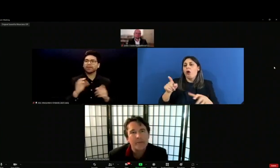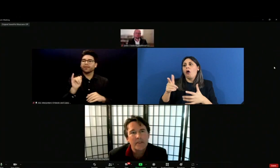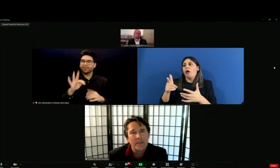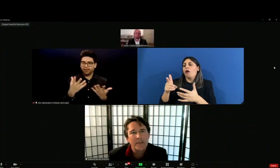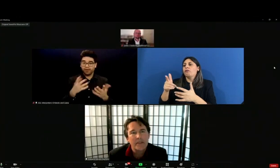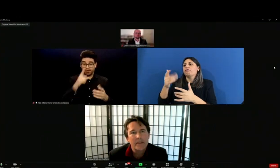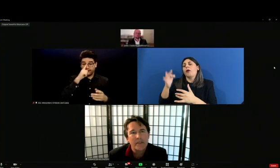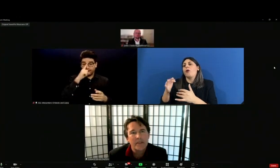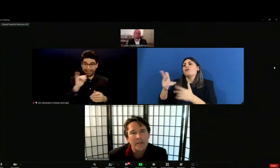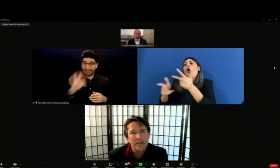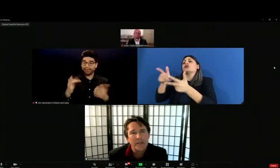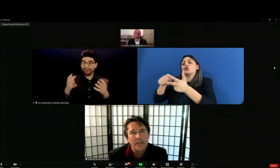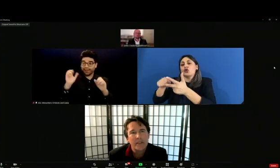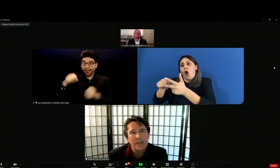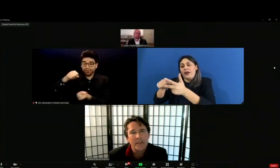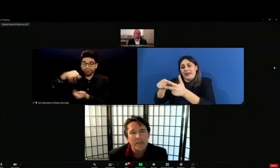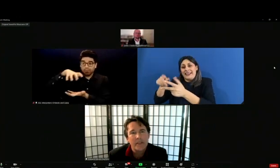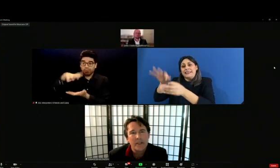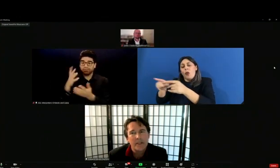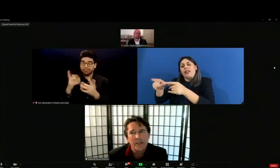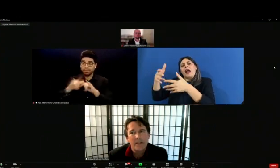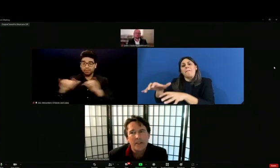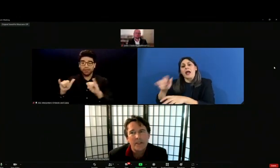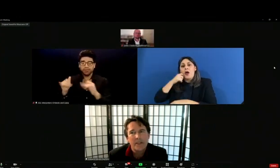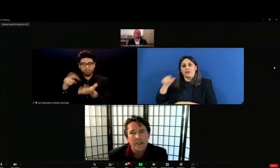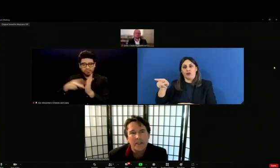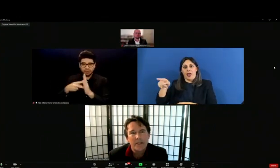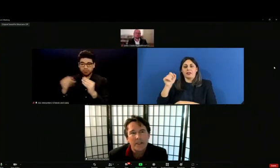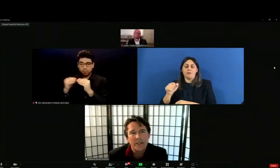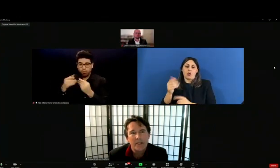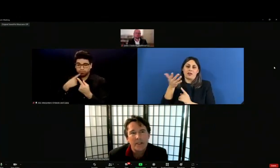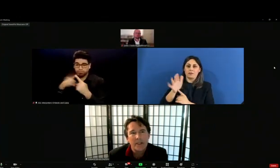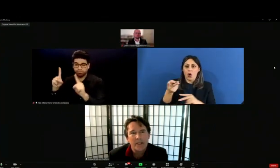less efficient than the simultaneous constructions used.